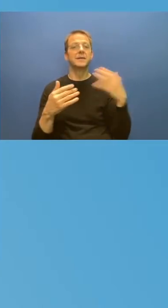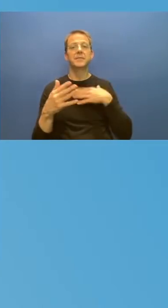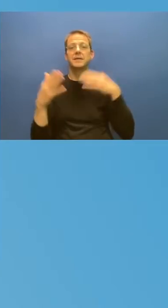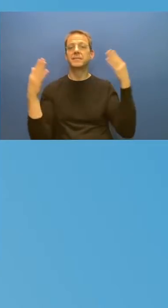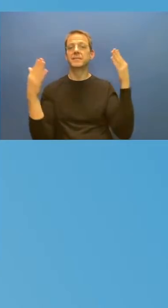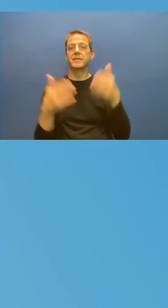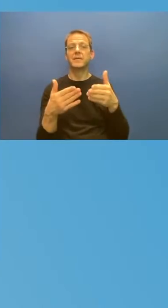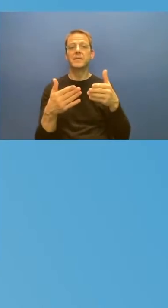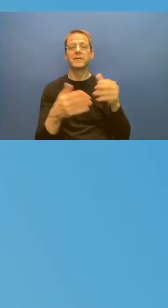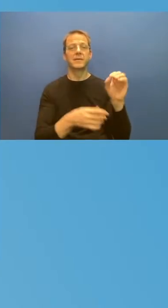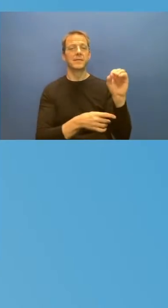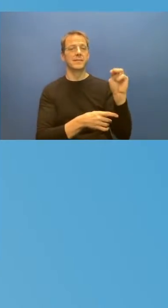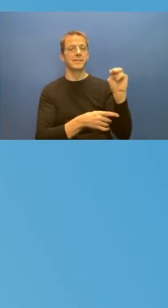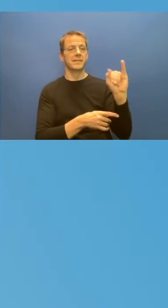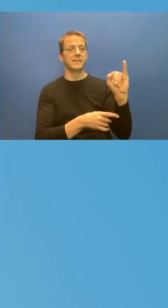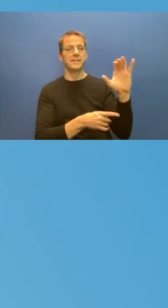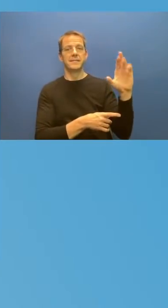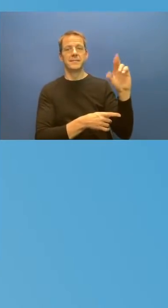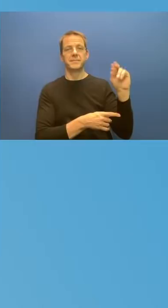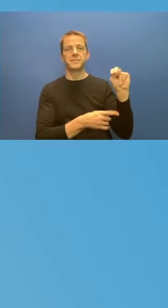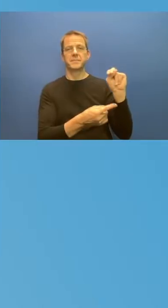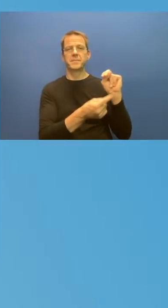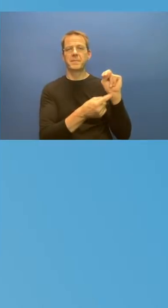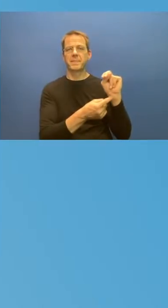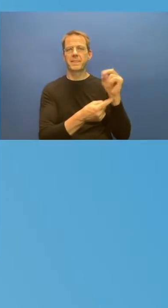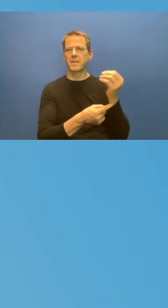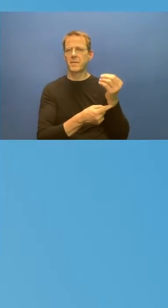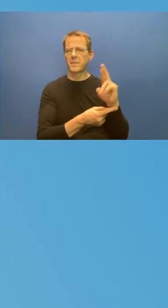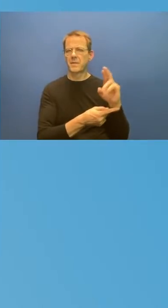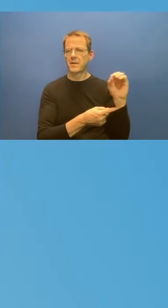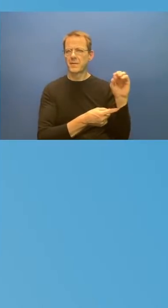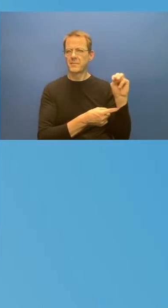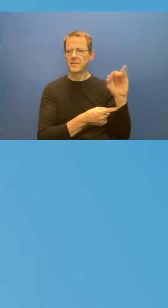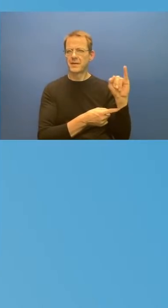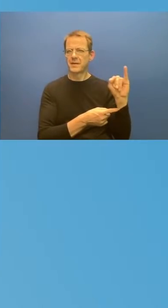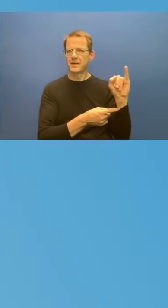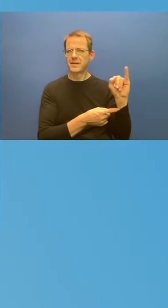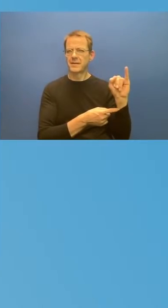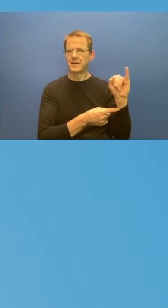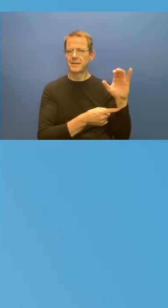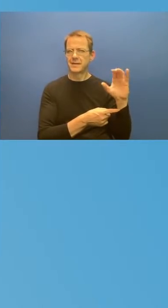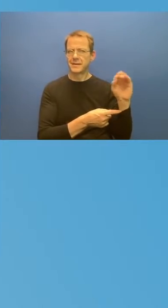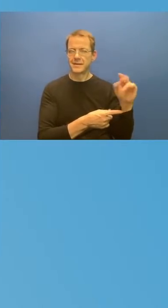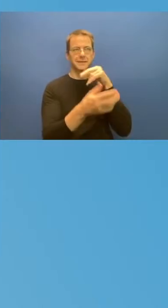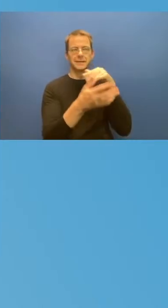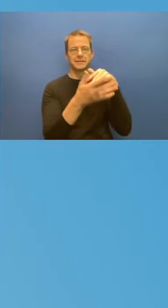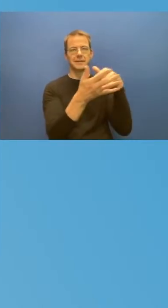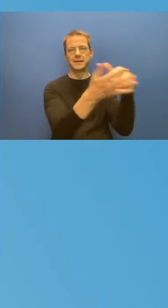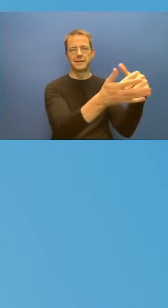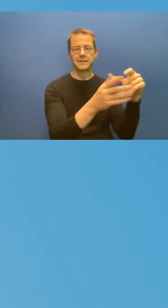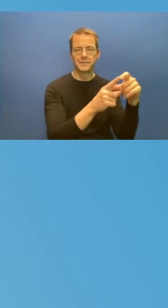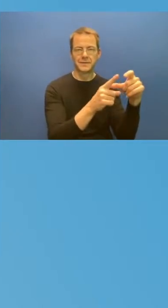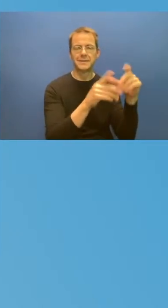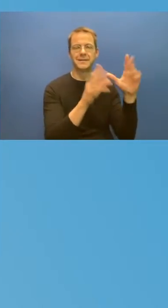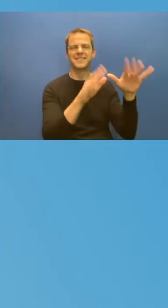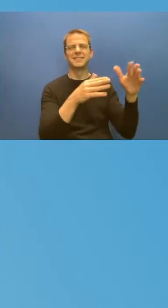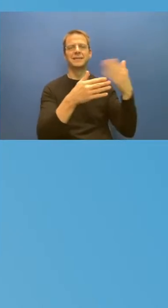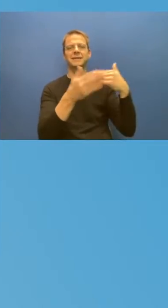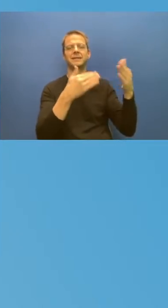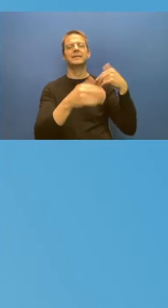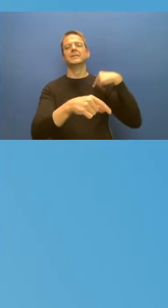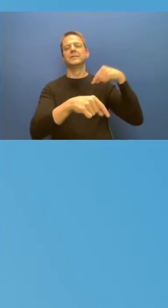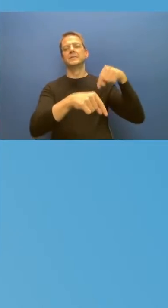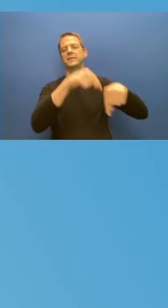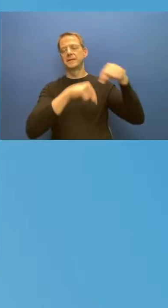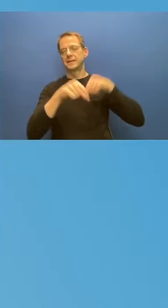If we could roll back a little bit, just for folks at home, could someone give me a lay